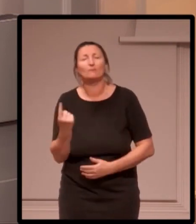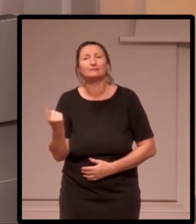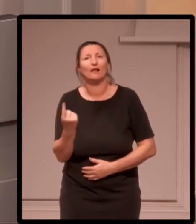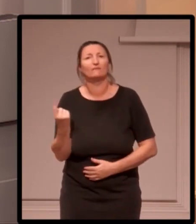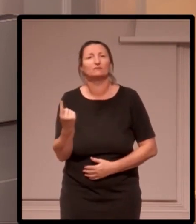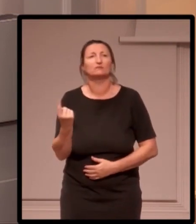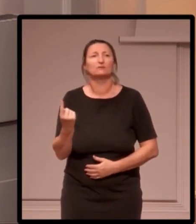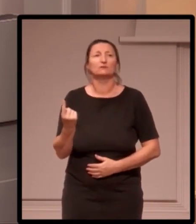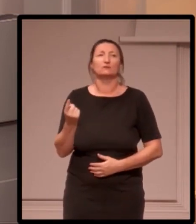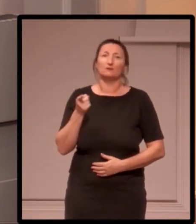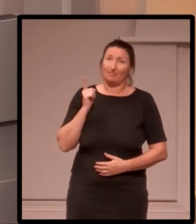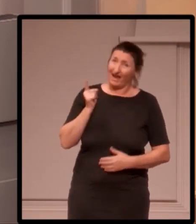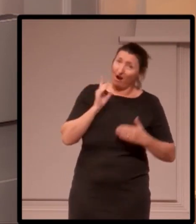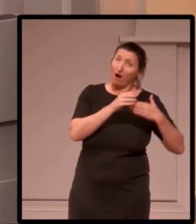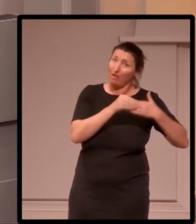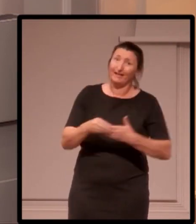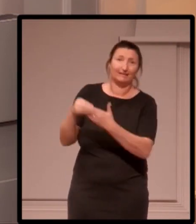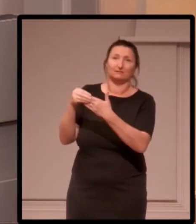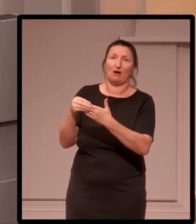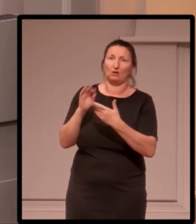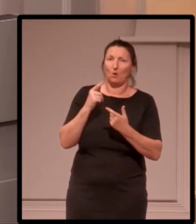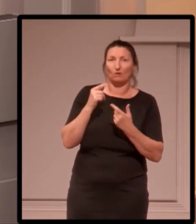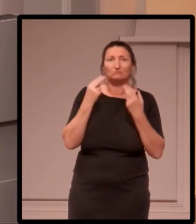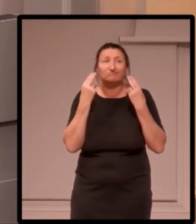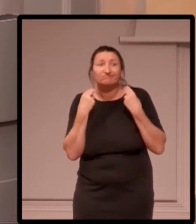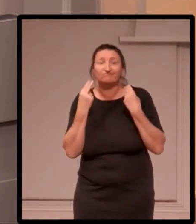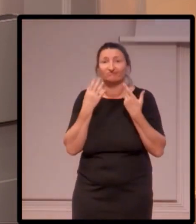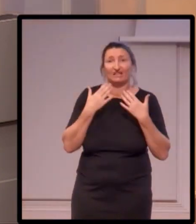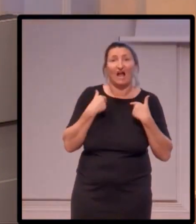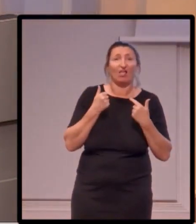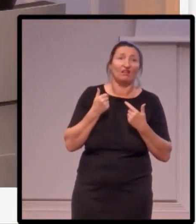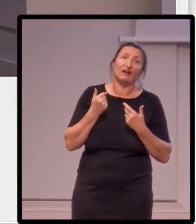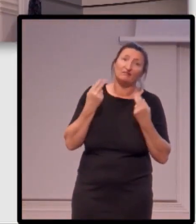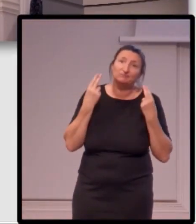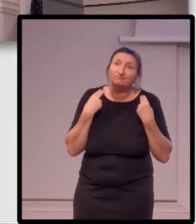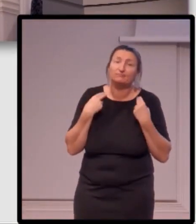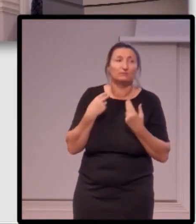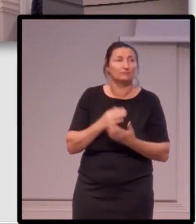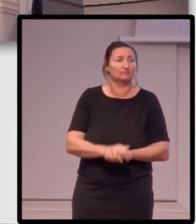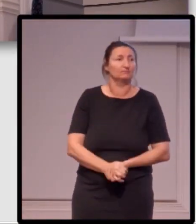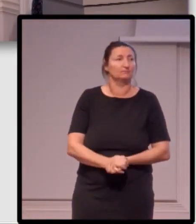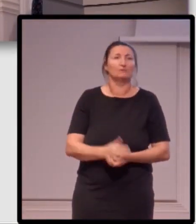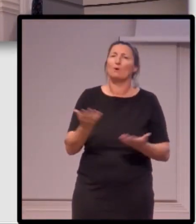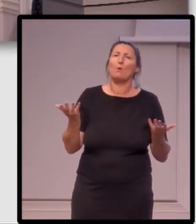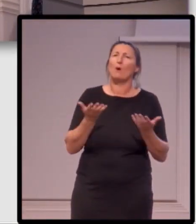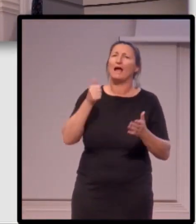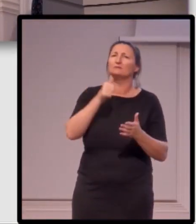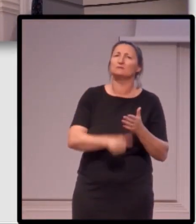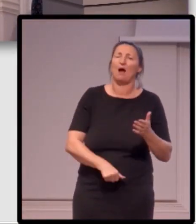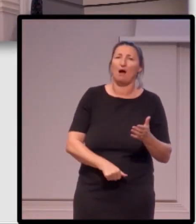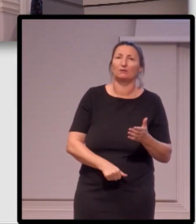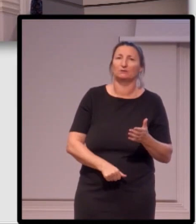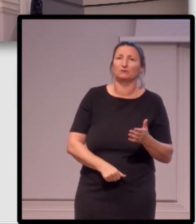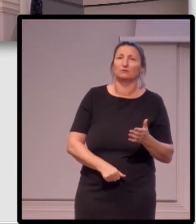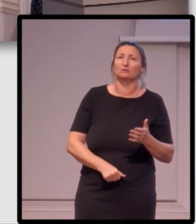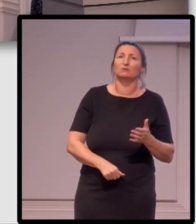actually they're leading that rather than being led by their health condition. But our starting point is